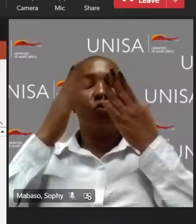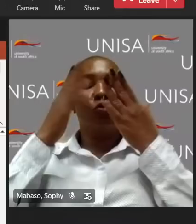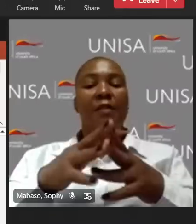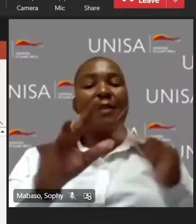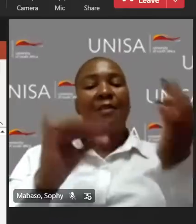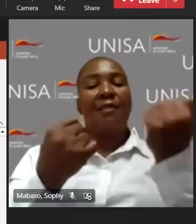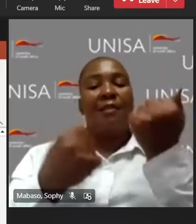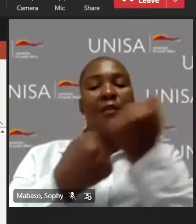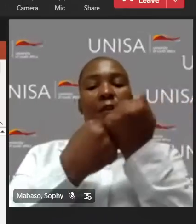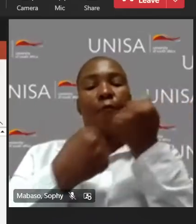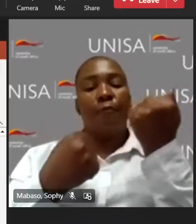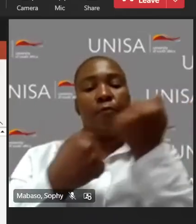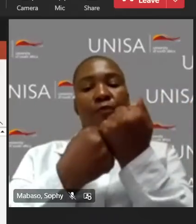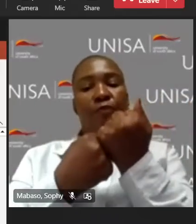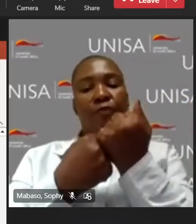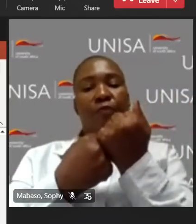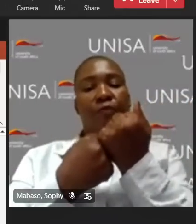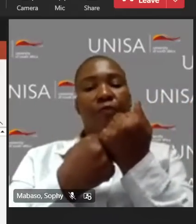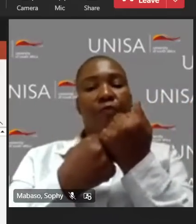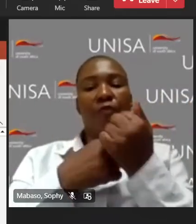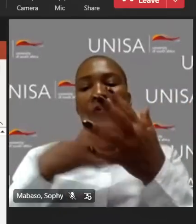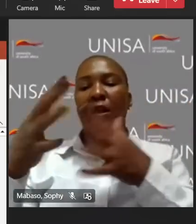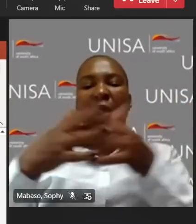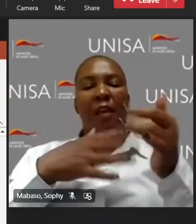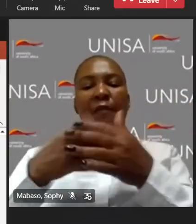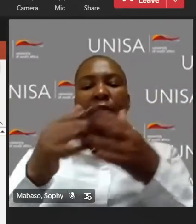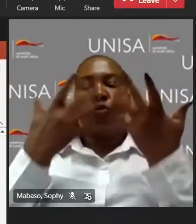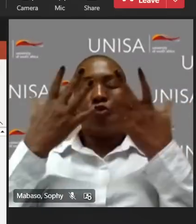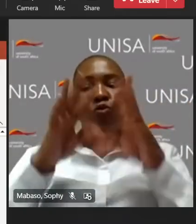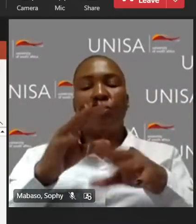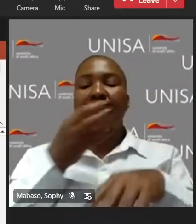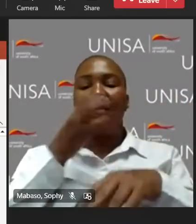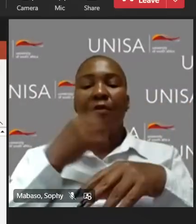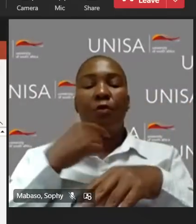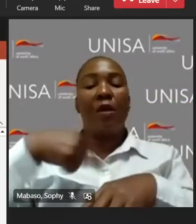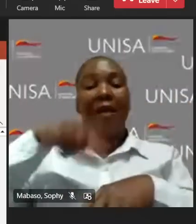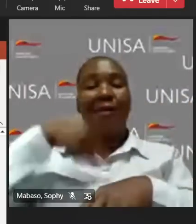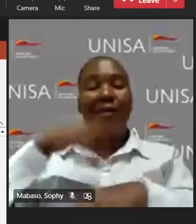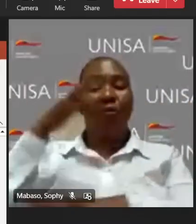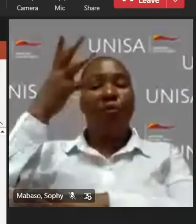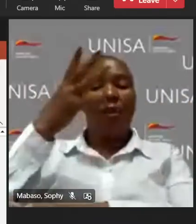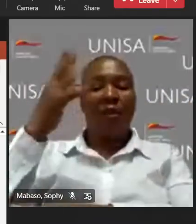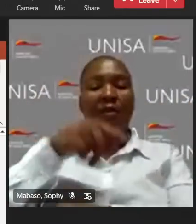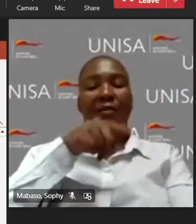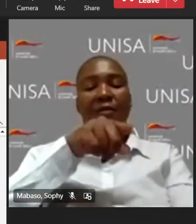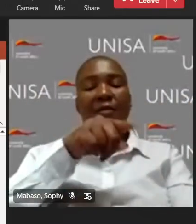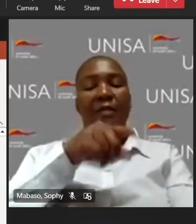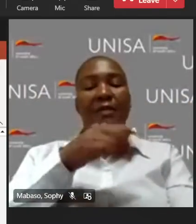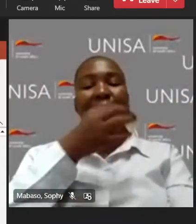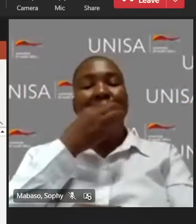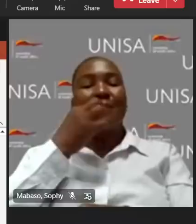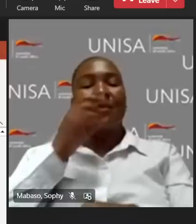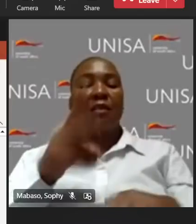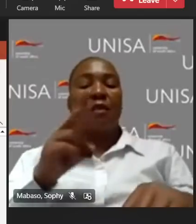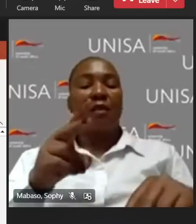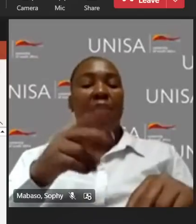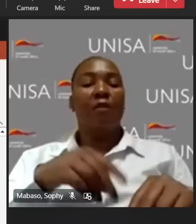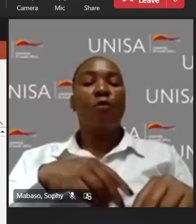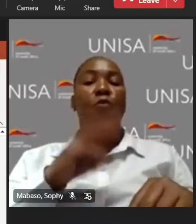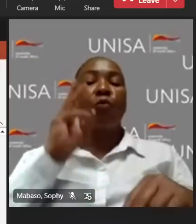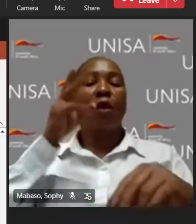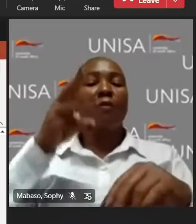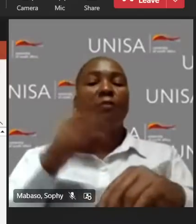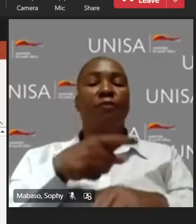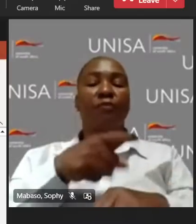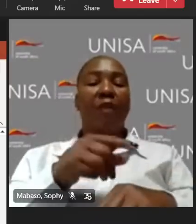support and whatever it is that is student-based, we are there to address it. She also mentioned that we'll be